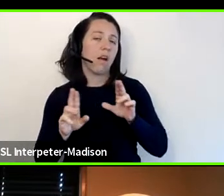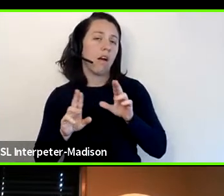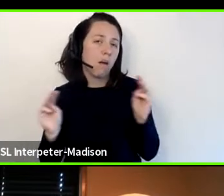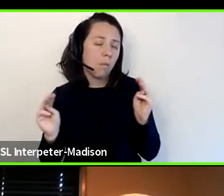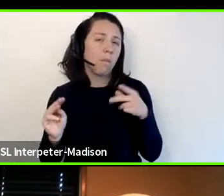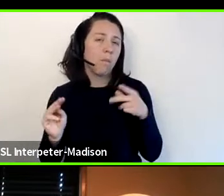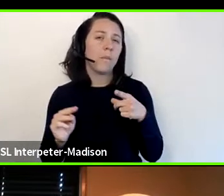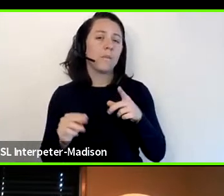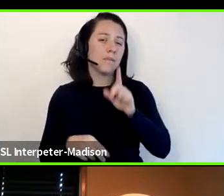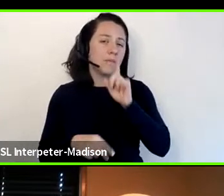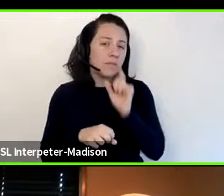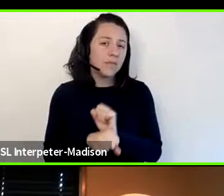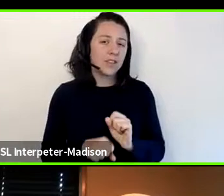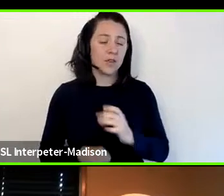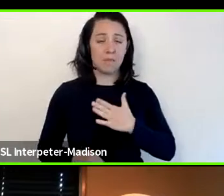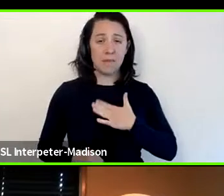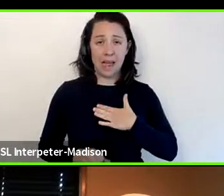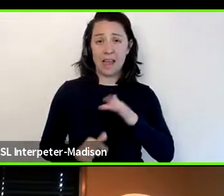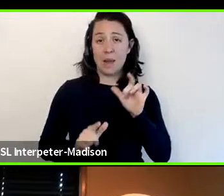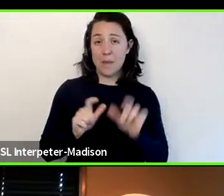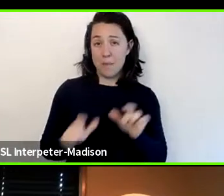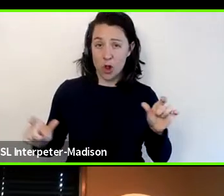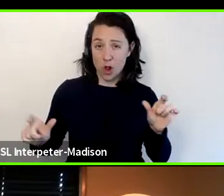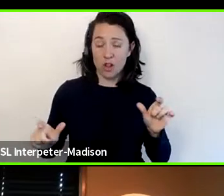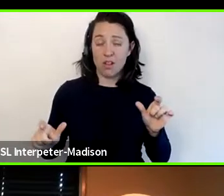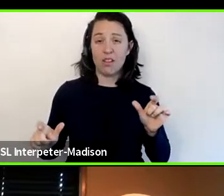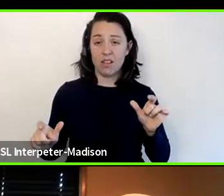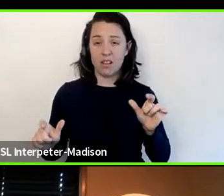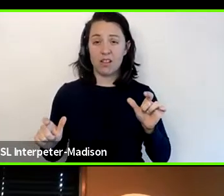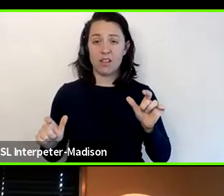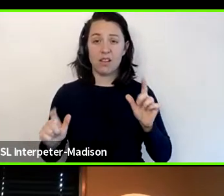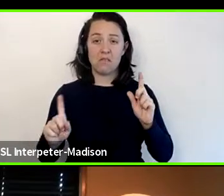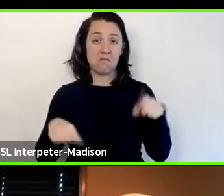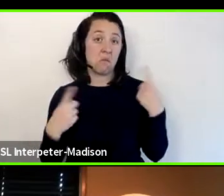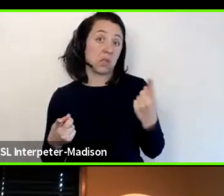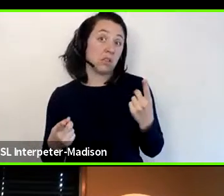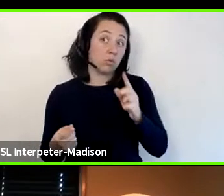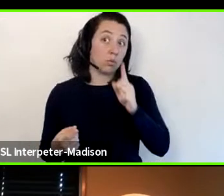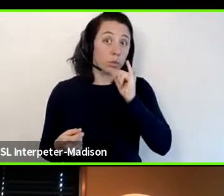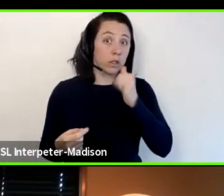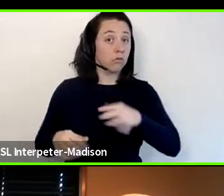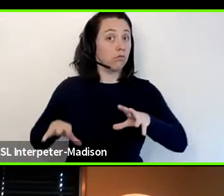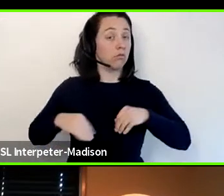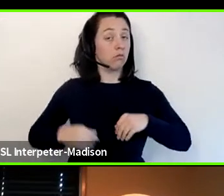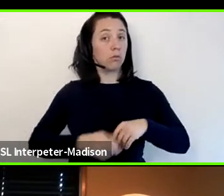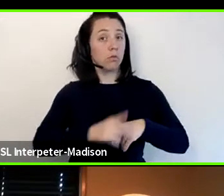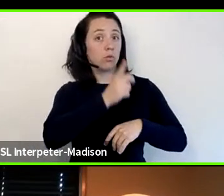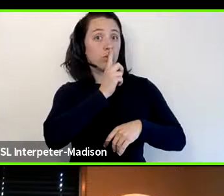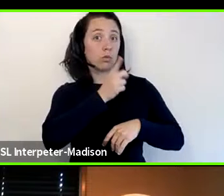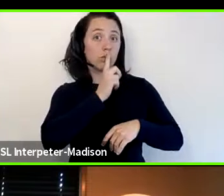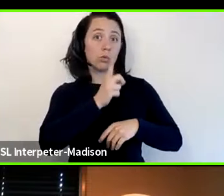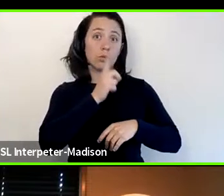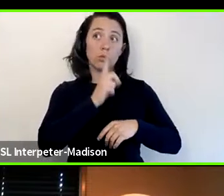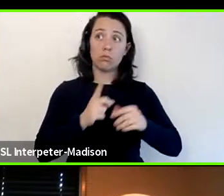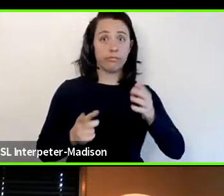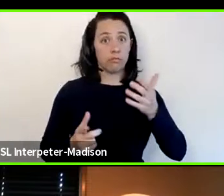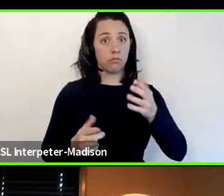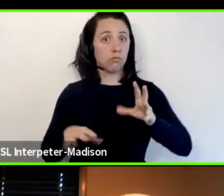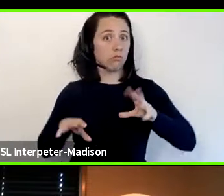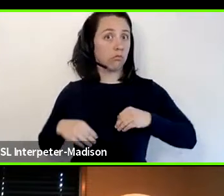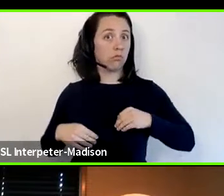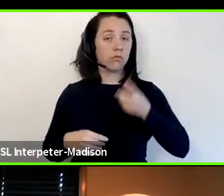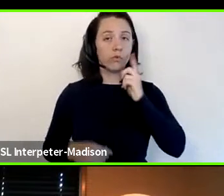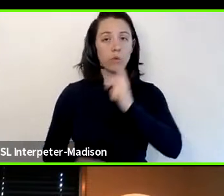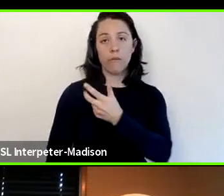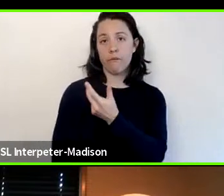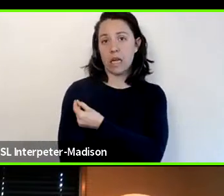Actually, my people have been very receptive to the vaccination, and